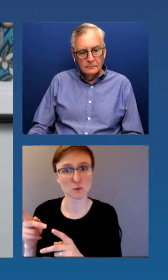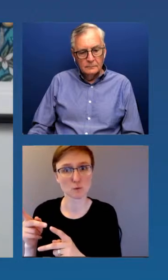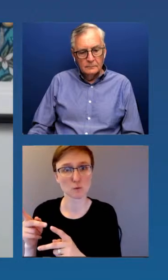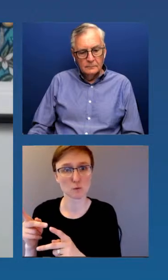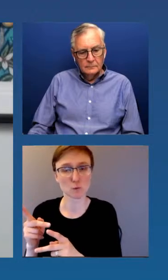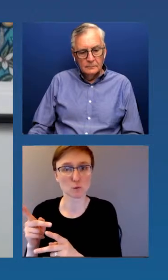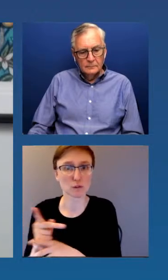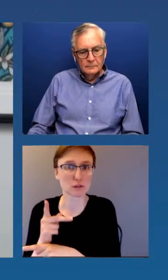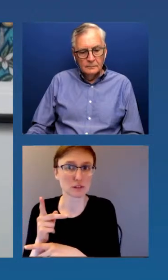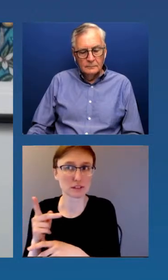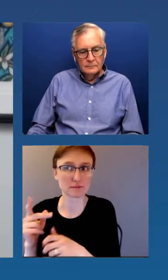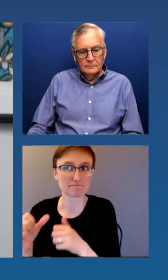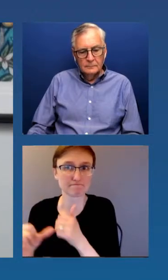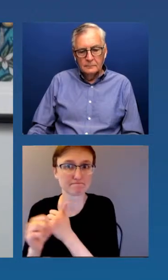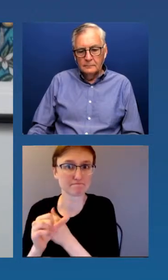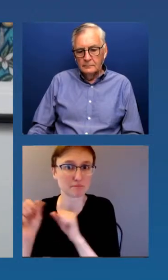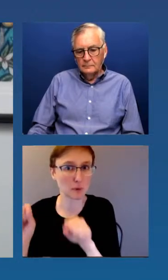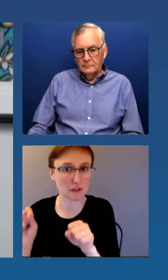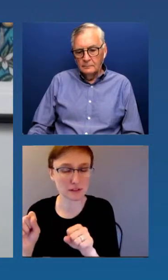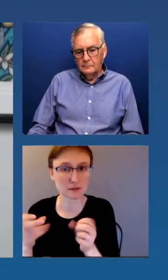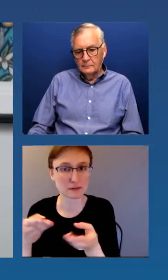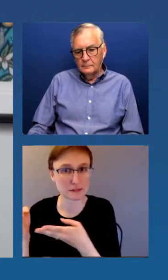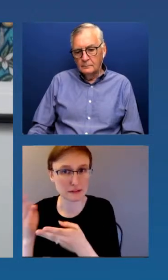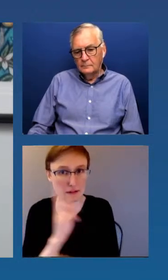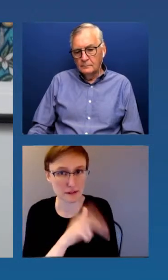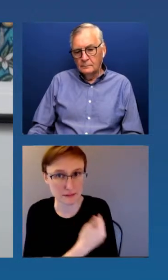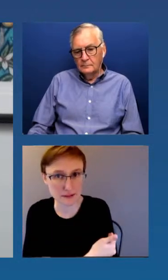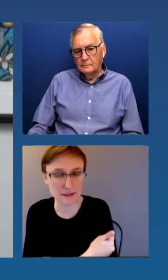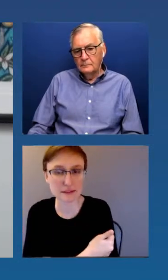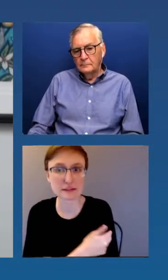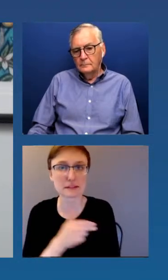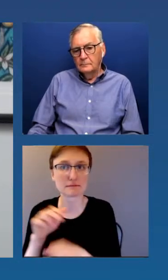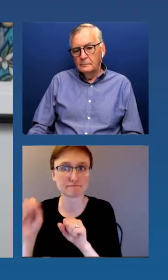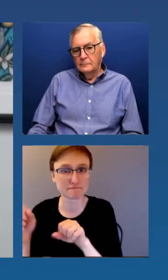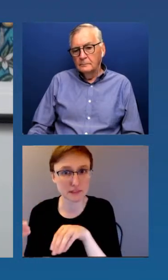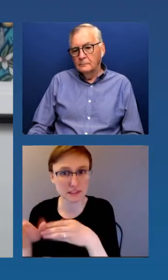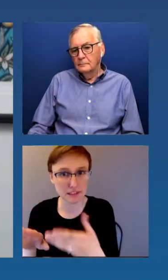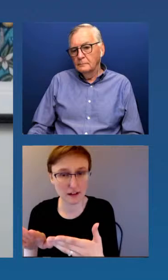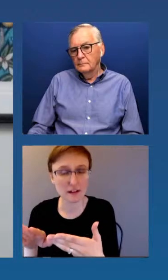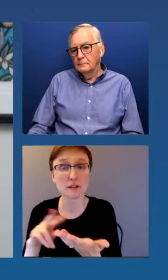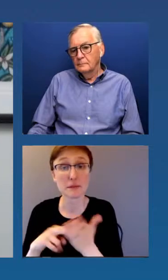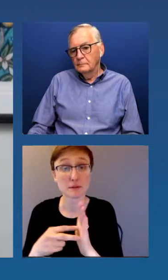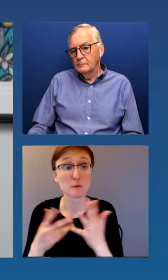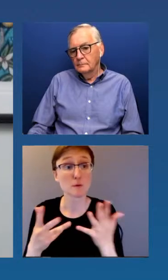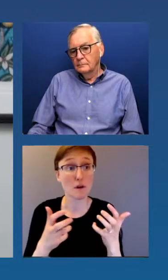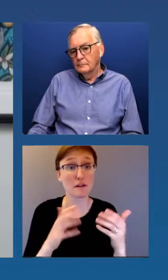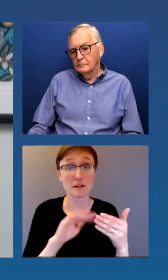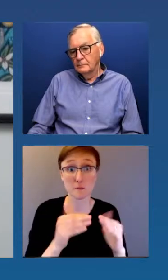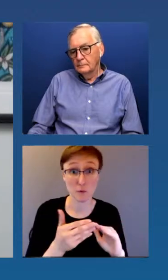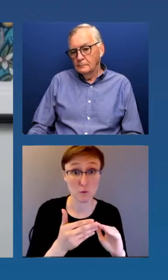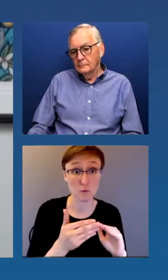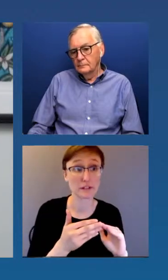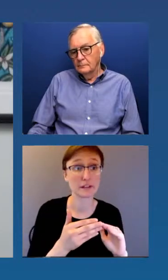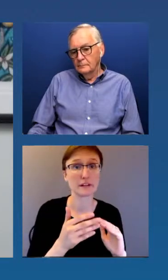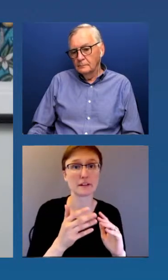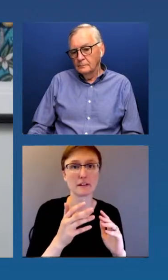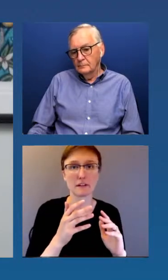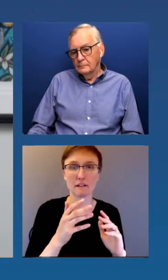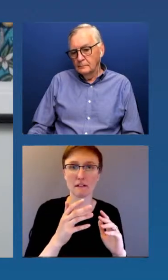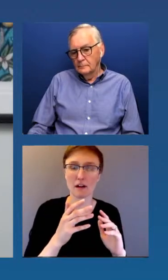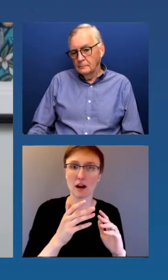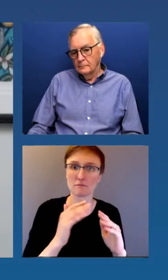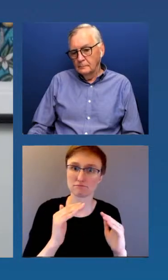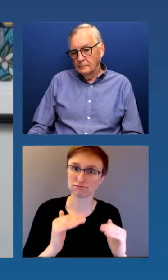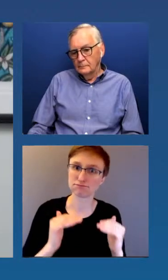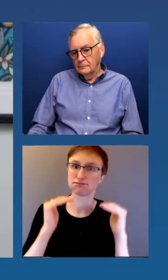really trying to push the community immunity level up because it will slow down the transmission. It already is